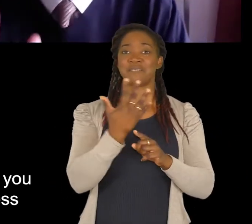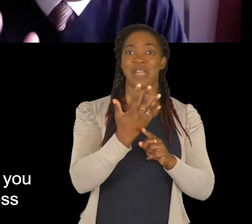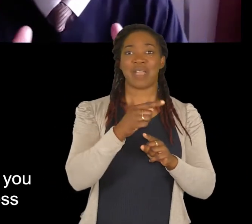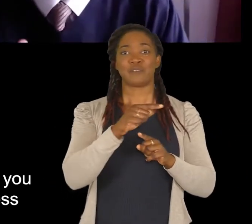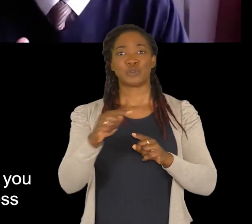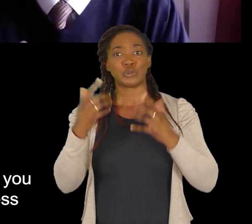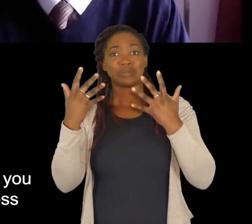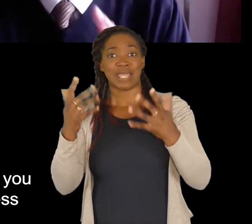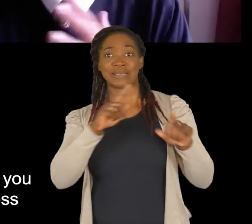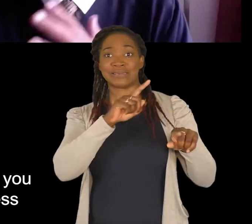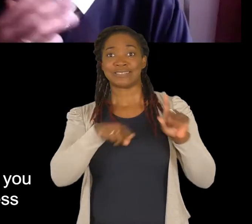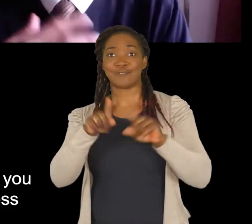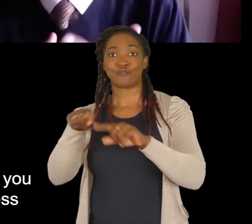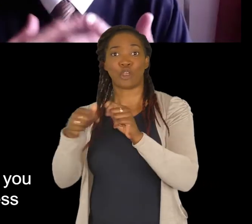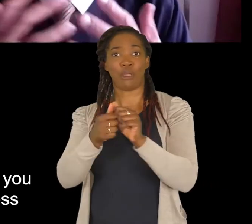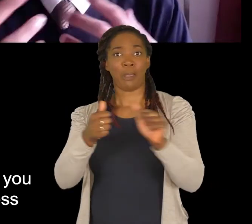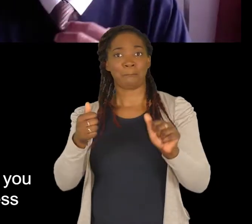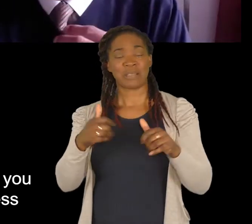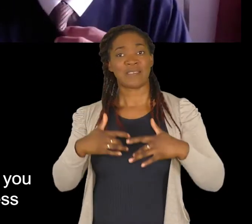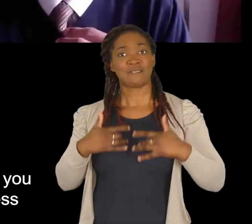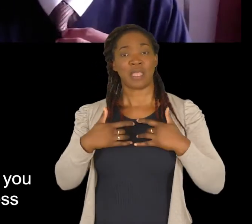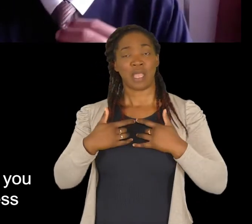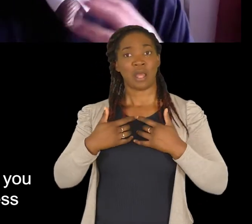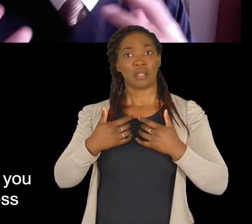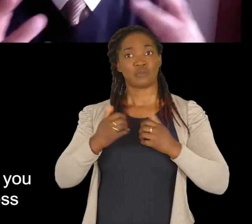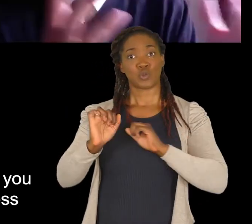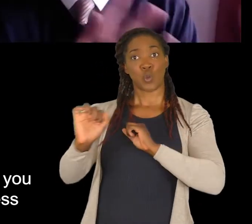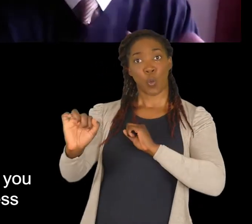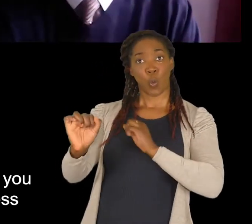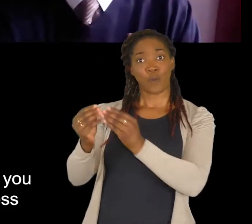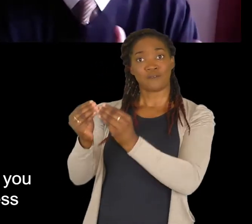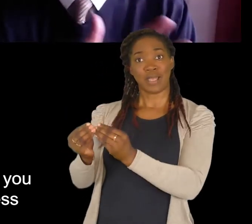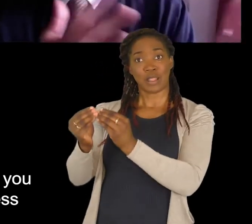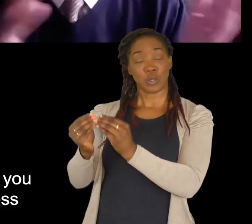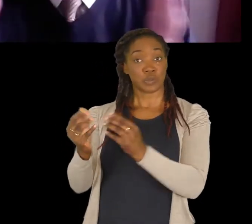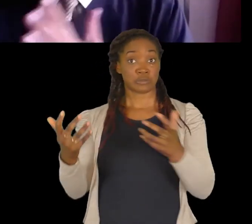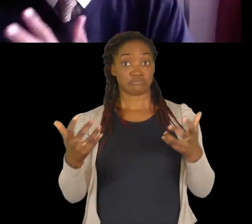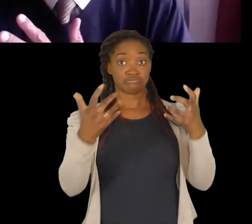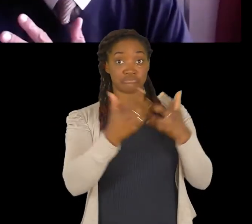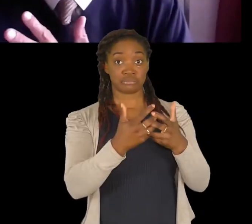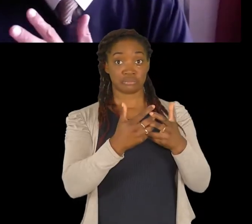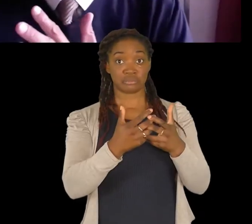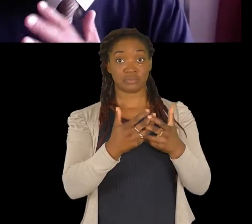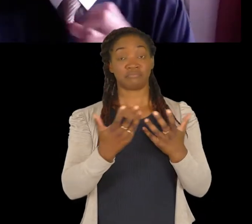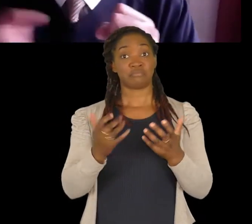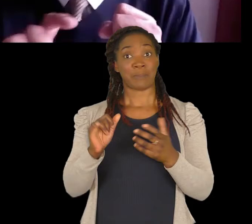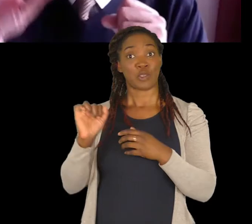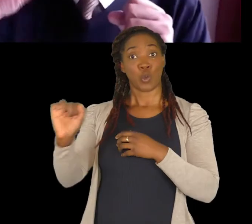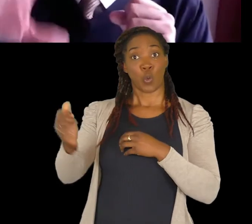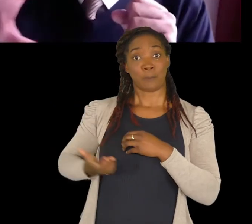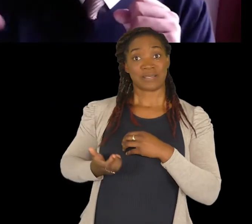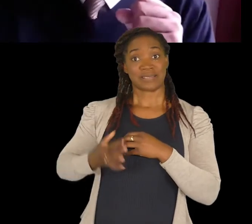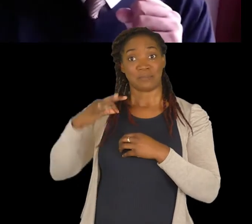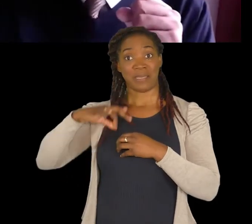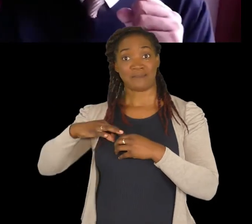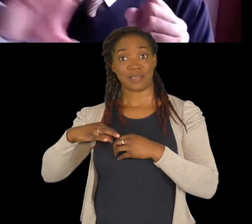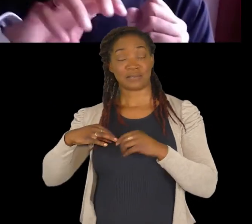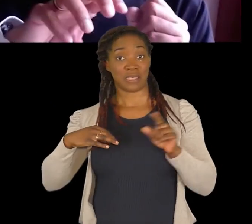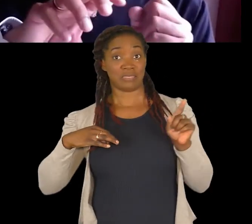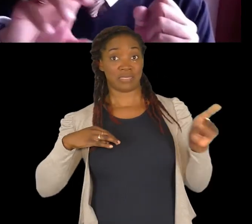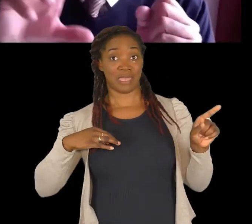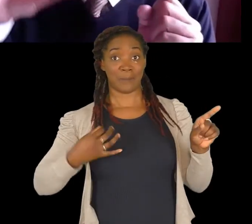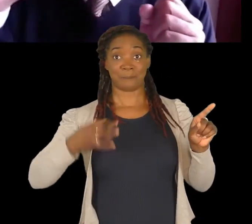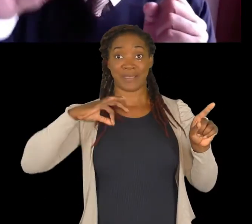companies that you feel your values align with and your business could benefit, right? So it's not just